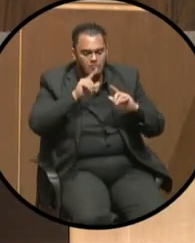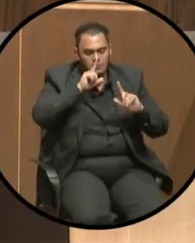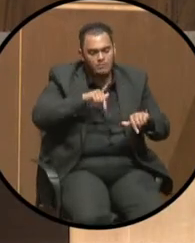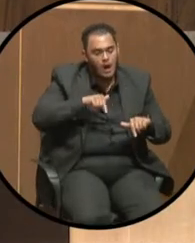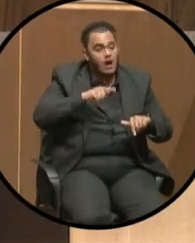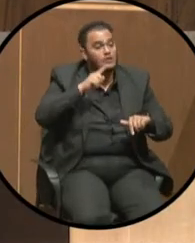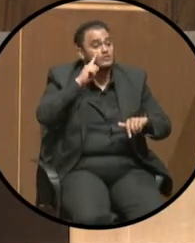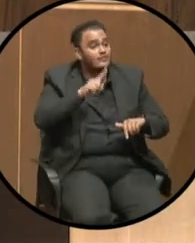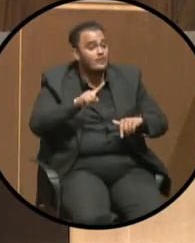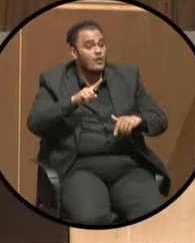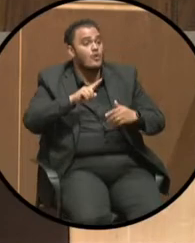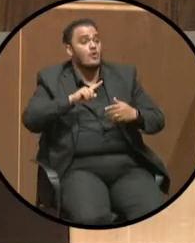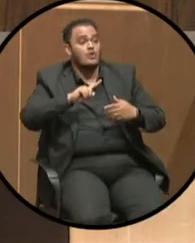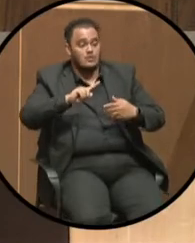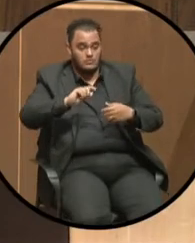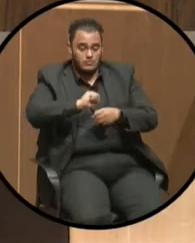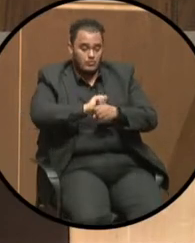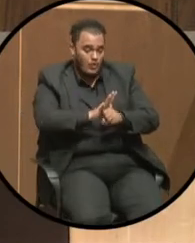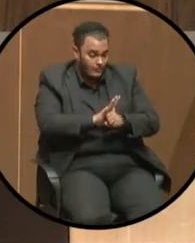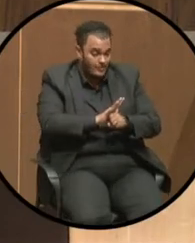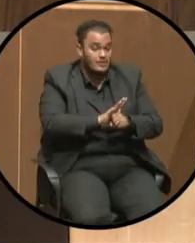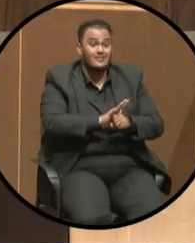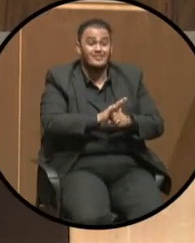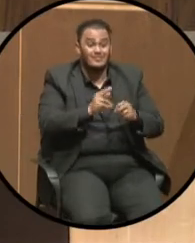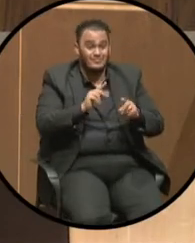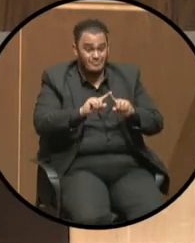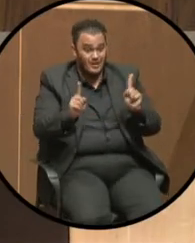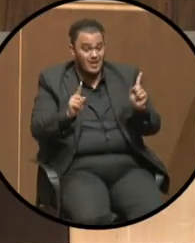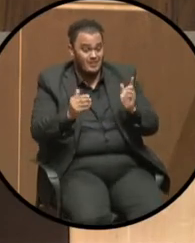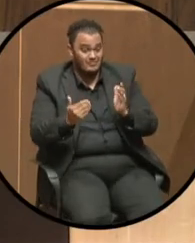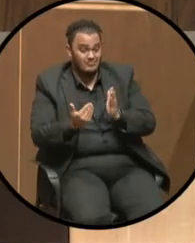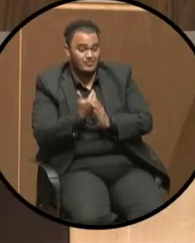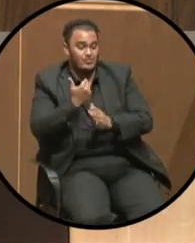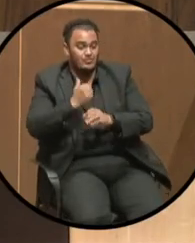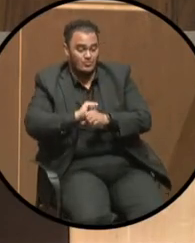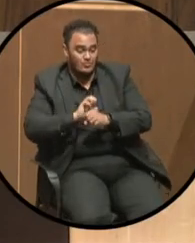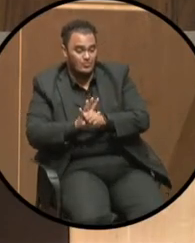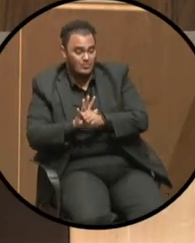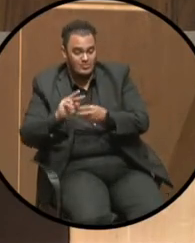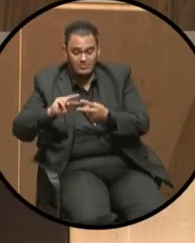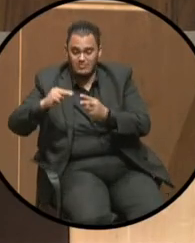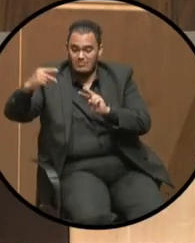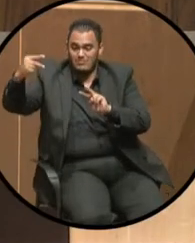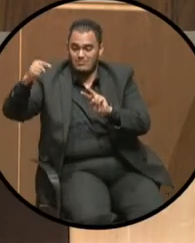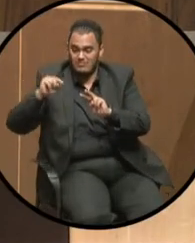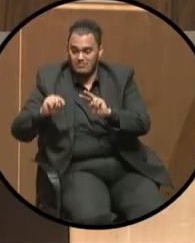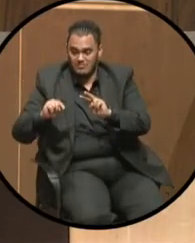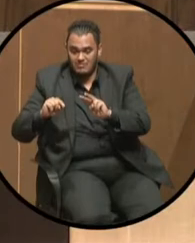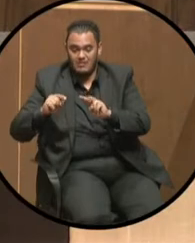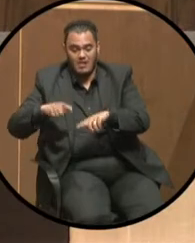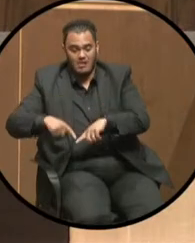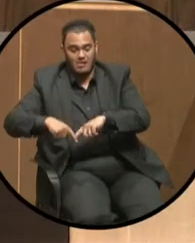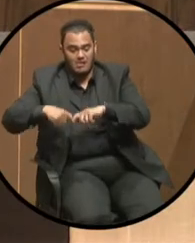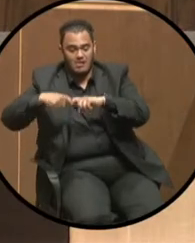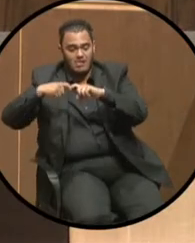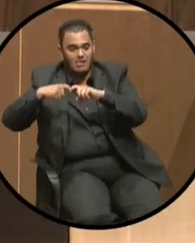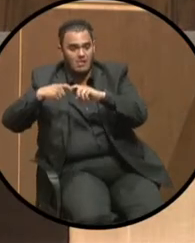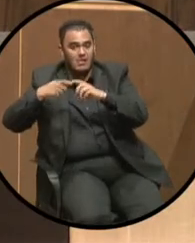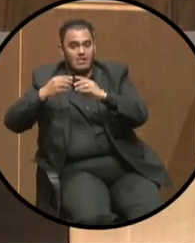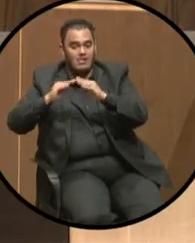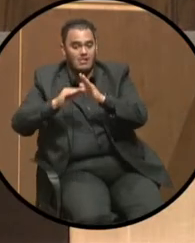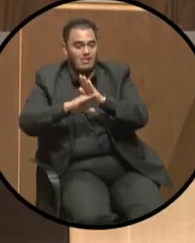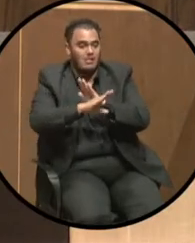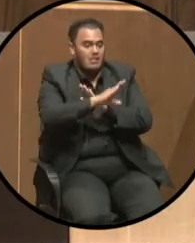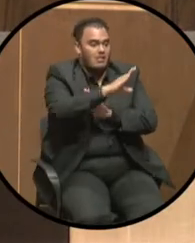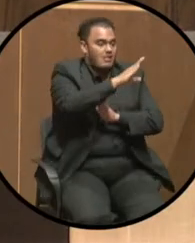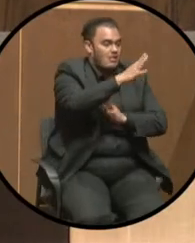Delta variant rise and that vaccine rates have stalled and that our community is now labeled high risk, I don't believe